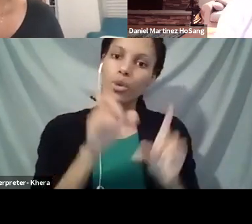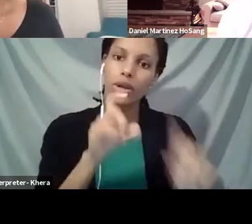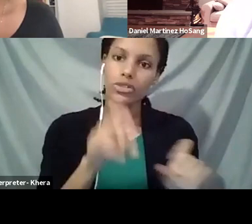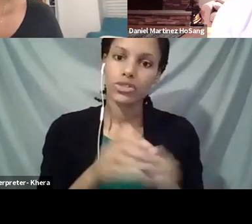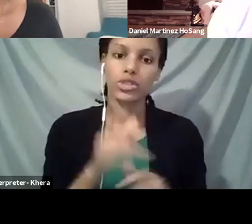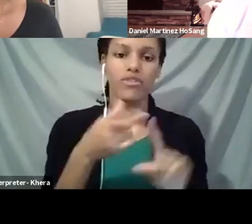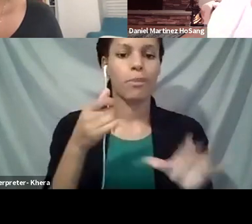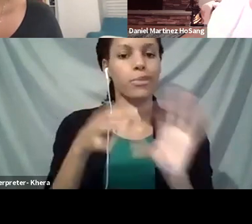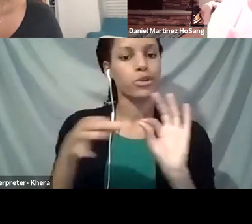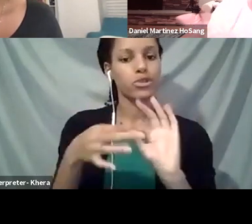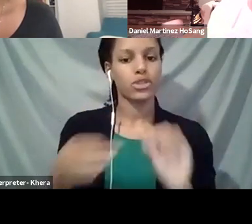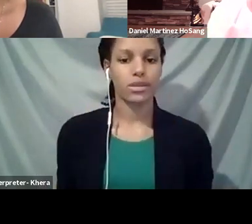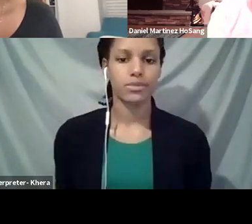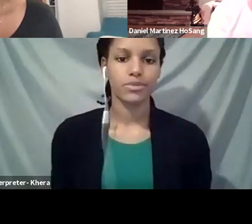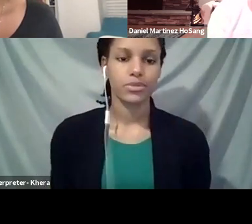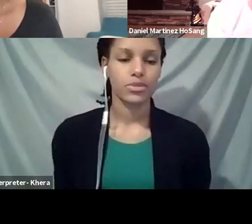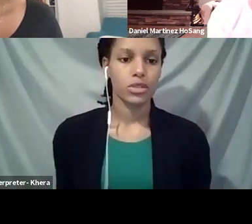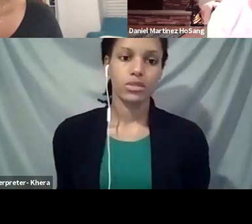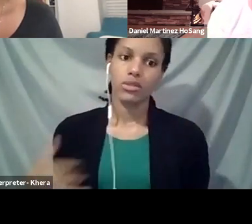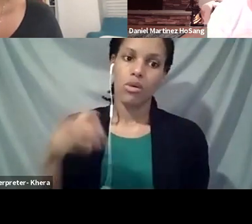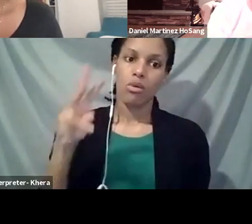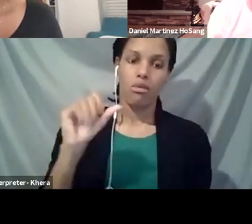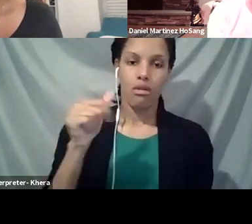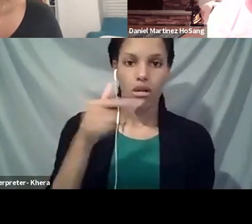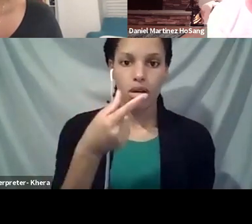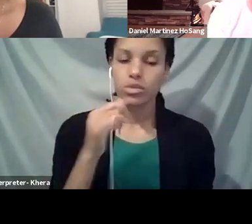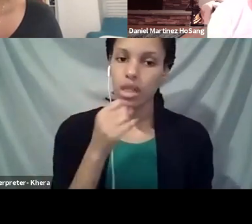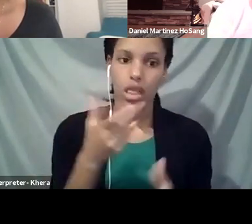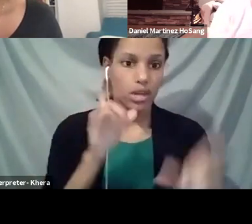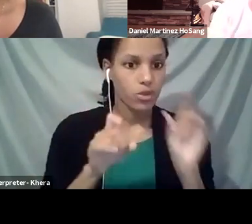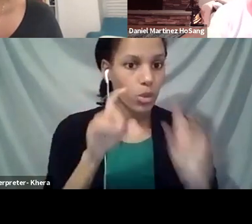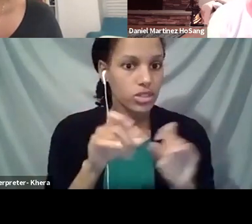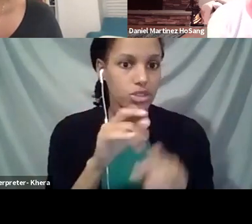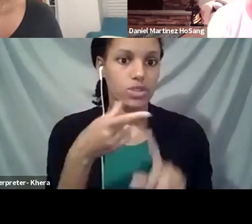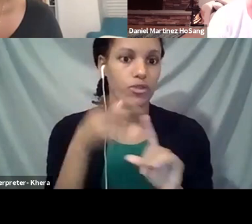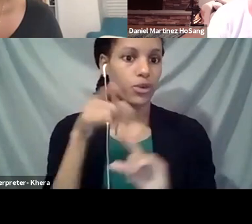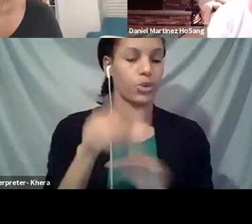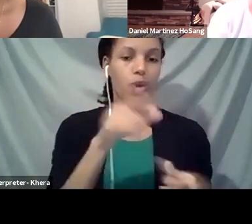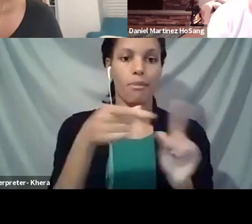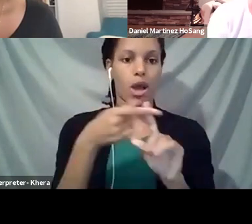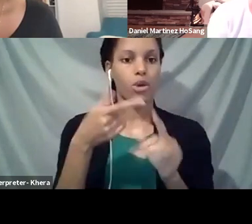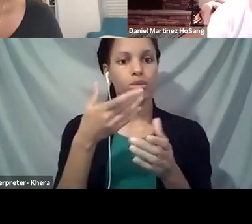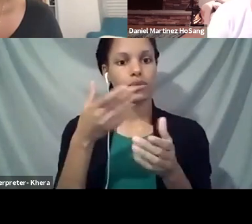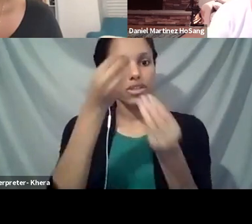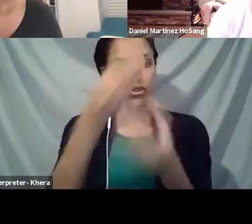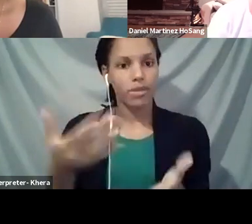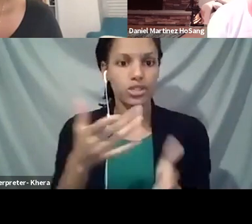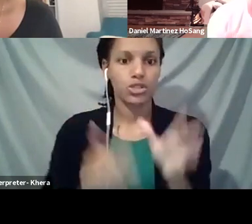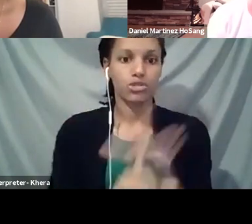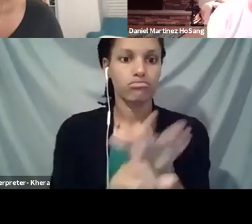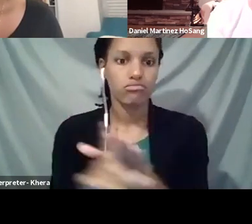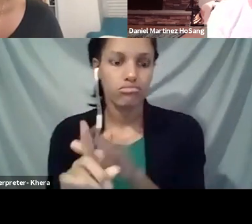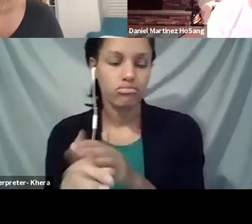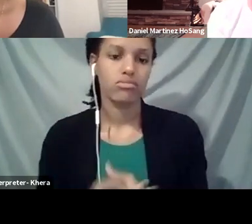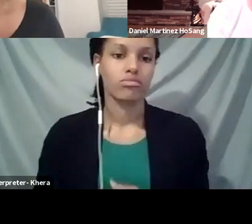So Professor Wang, there's a whole range of questions about some of the data that you engage, and some of them we answered in the Q&A, but could you just speak a